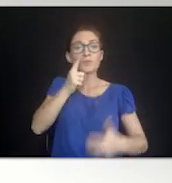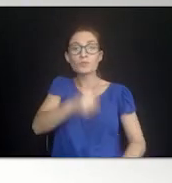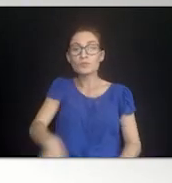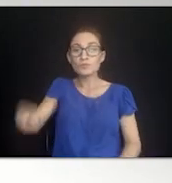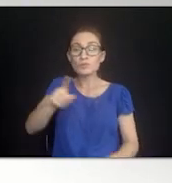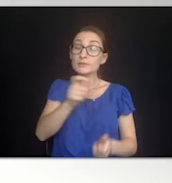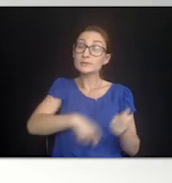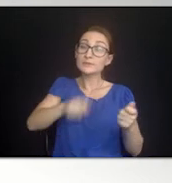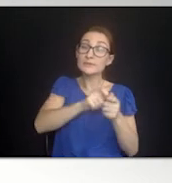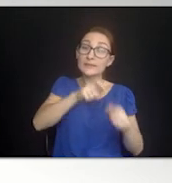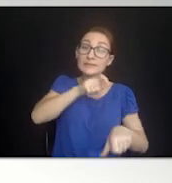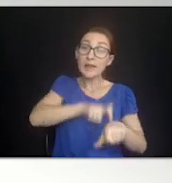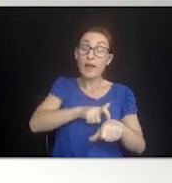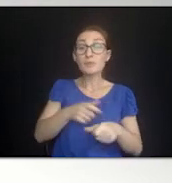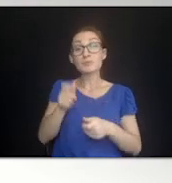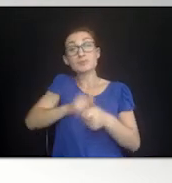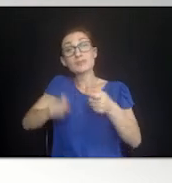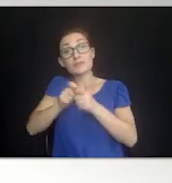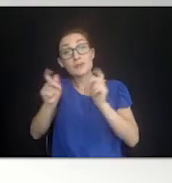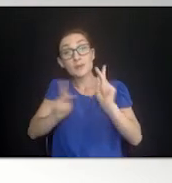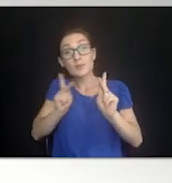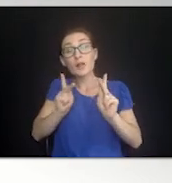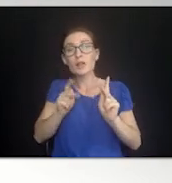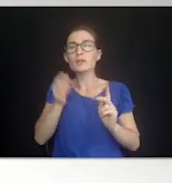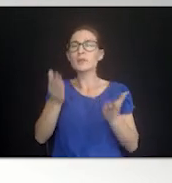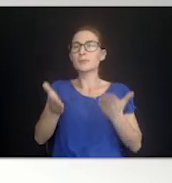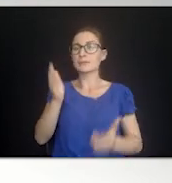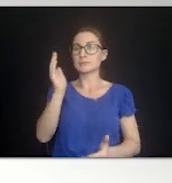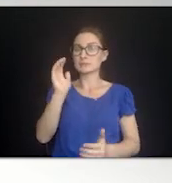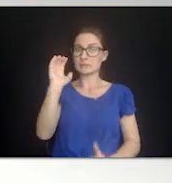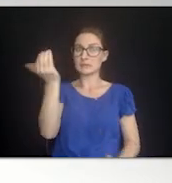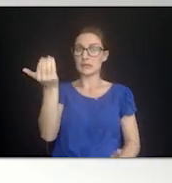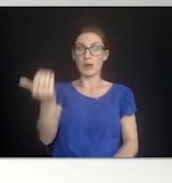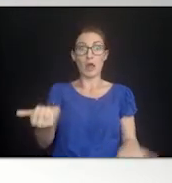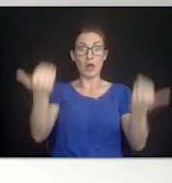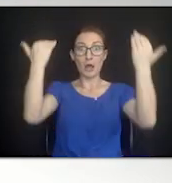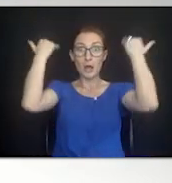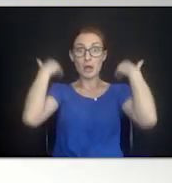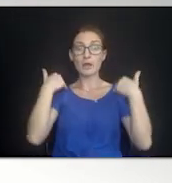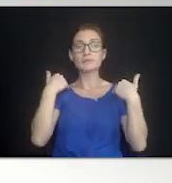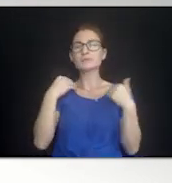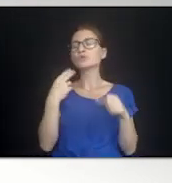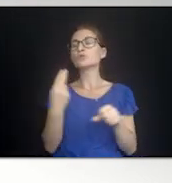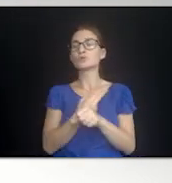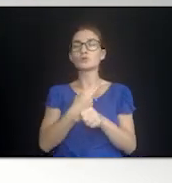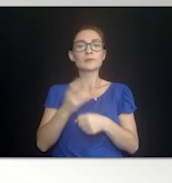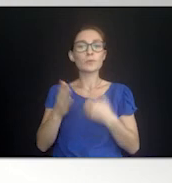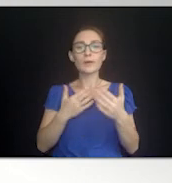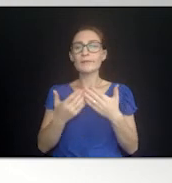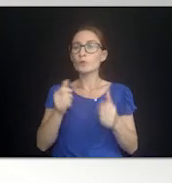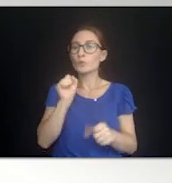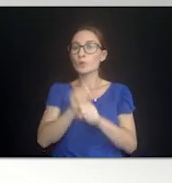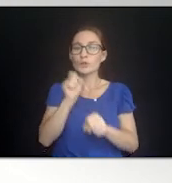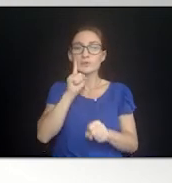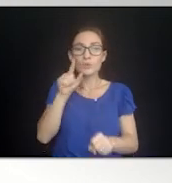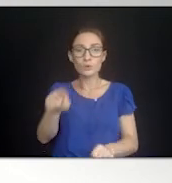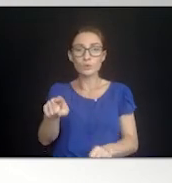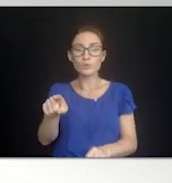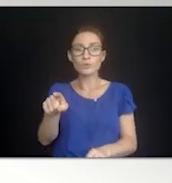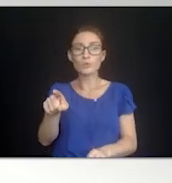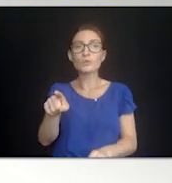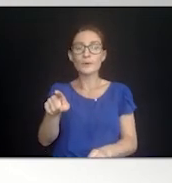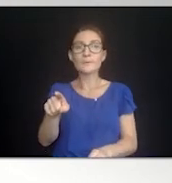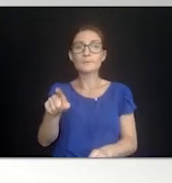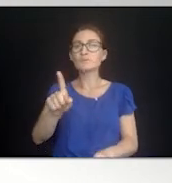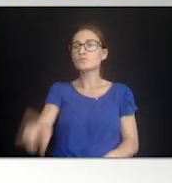times. So maybe it seems like a lot. What I say is use what works for